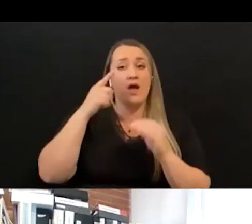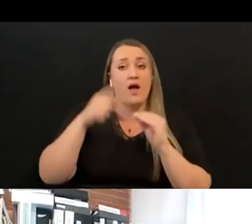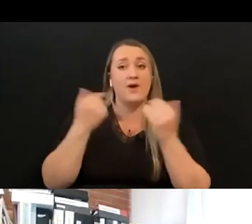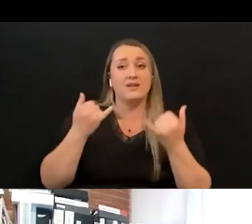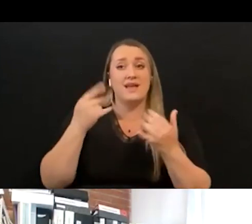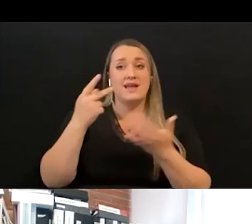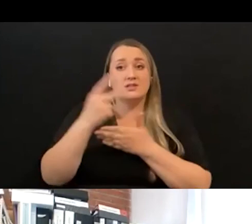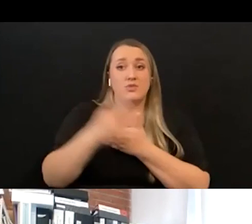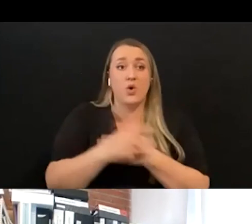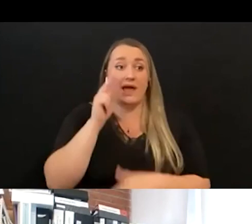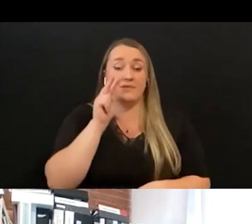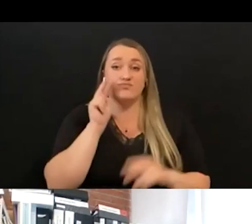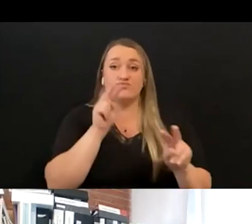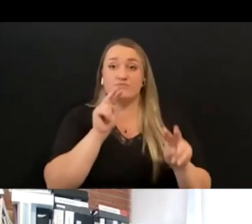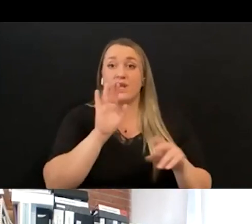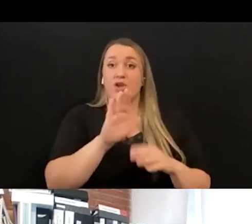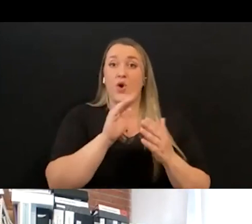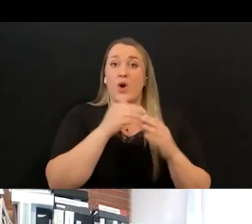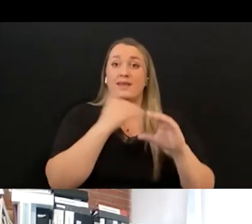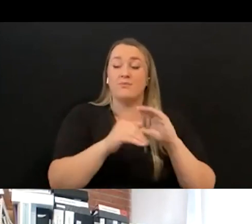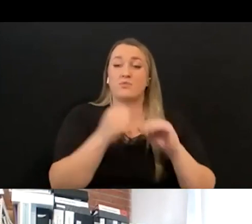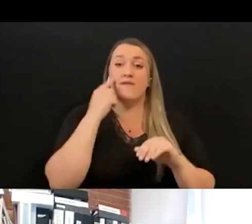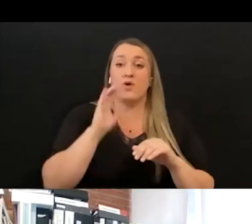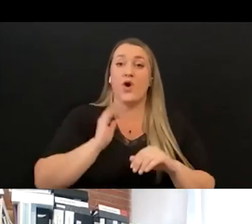in your inboxes for the recording. So